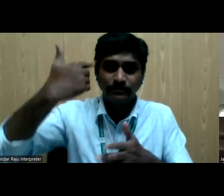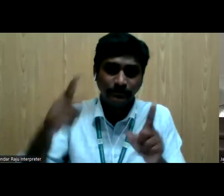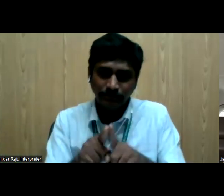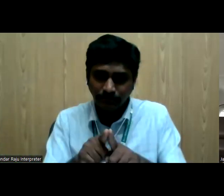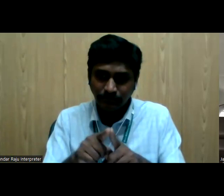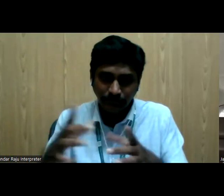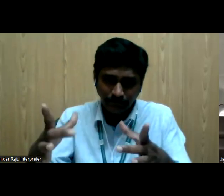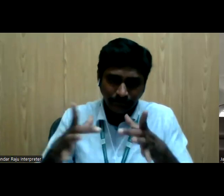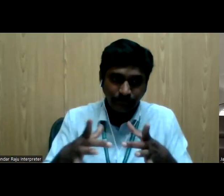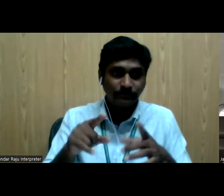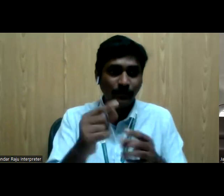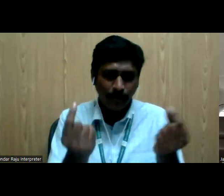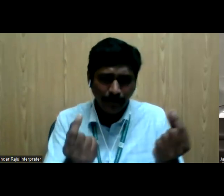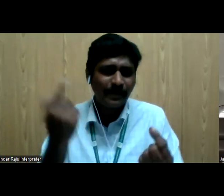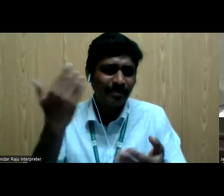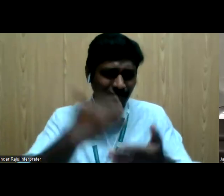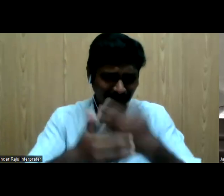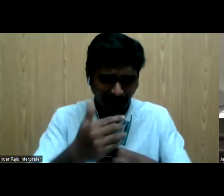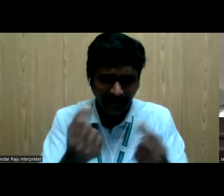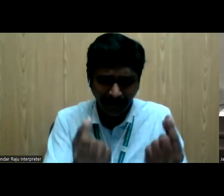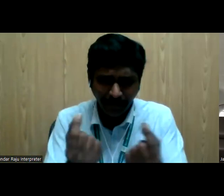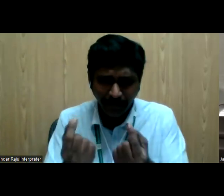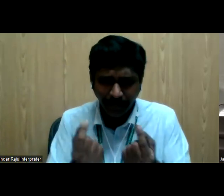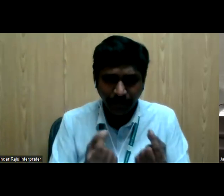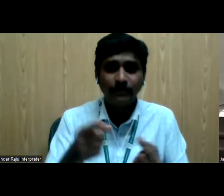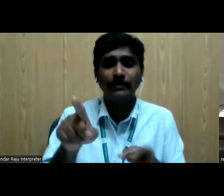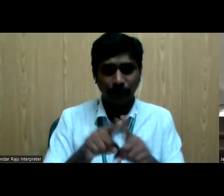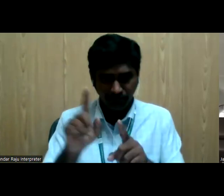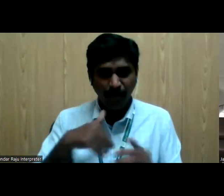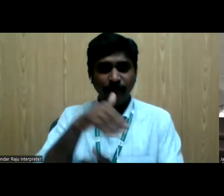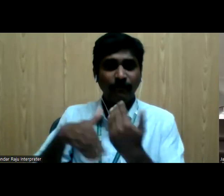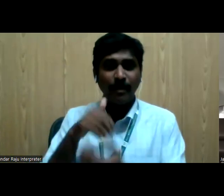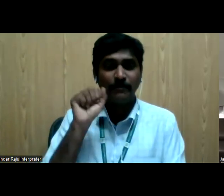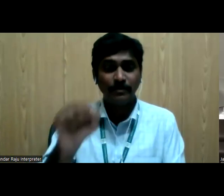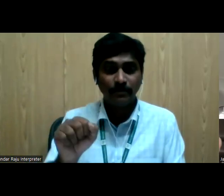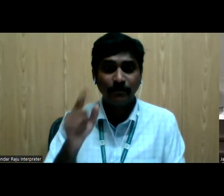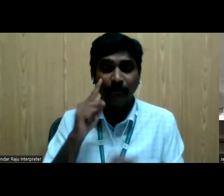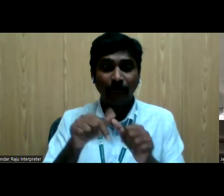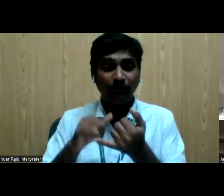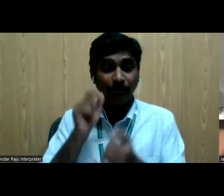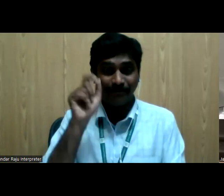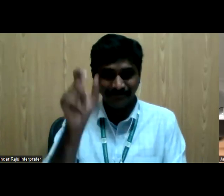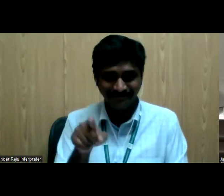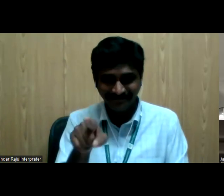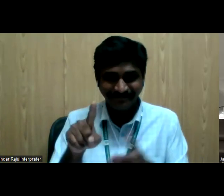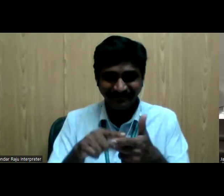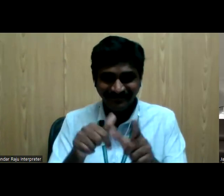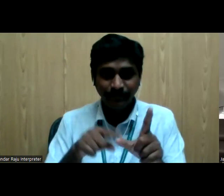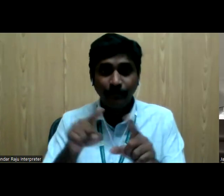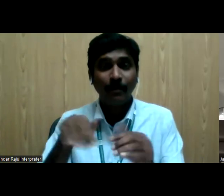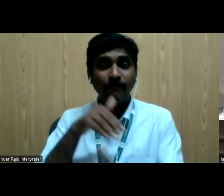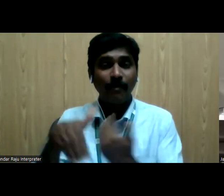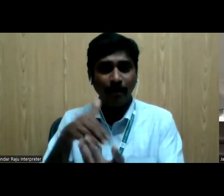seen personally many cases, including a few in my own family, in which through some kind of